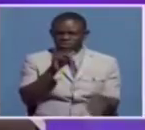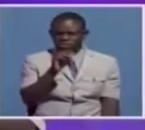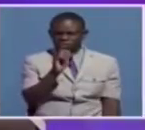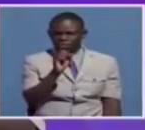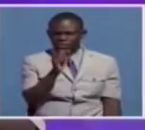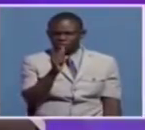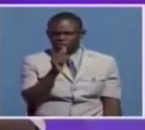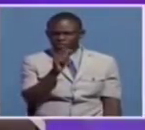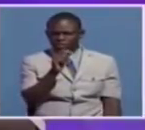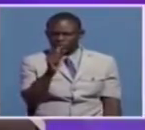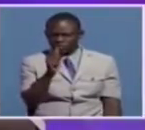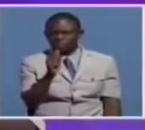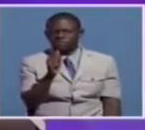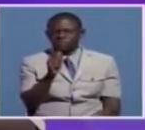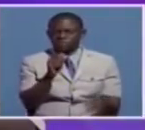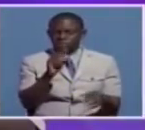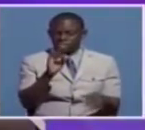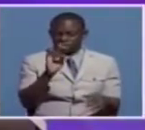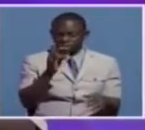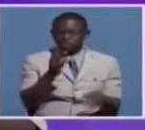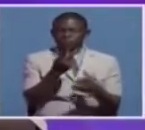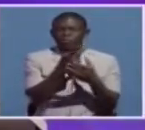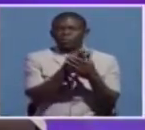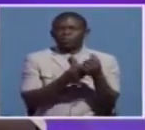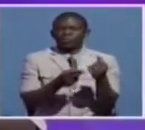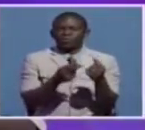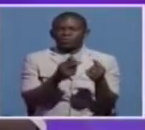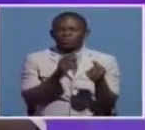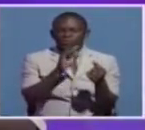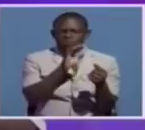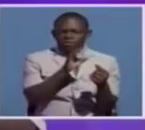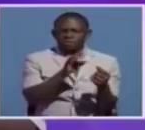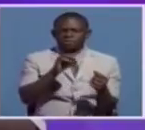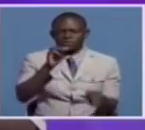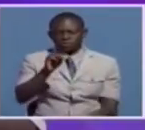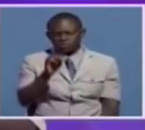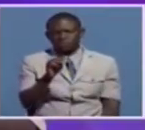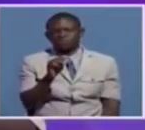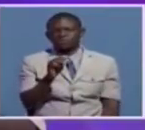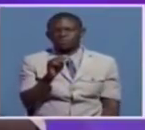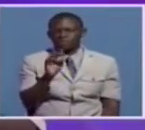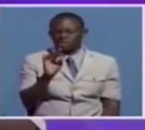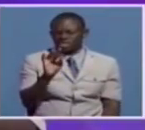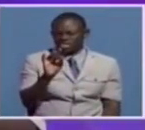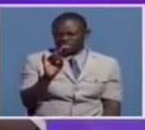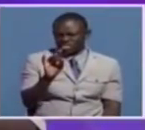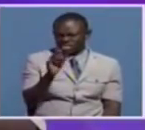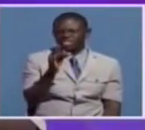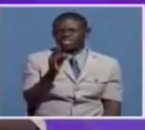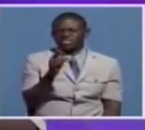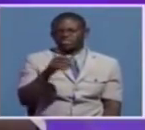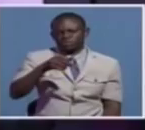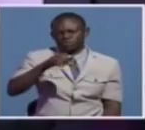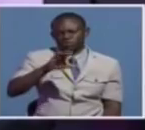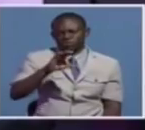the twins, Cheswa and Kambarage, and after them comes Chola. Very quiet